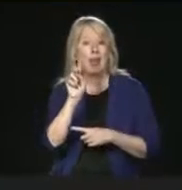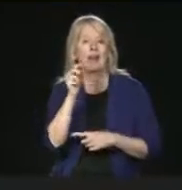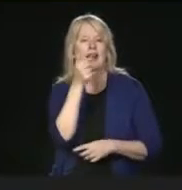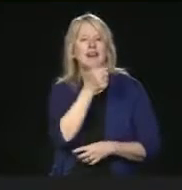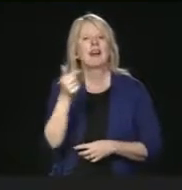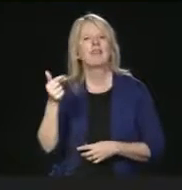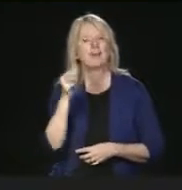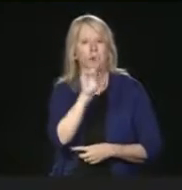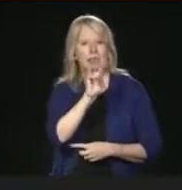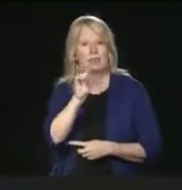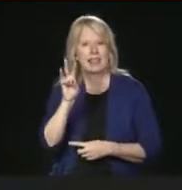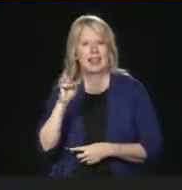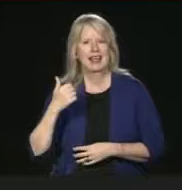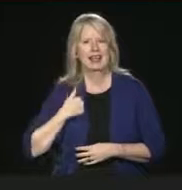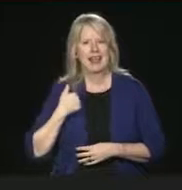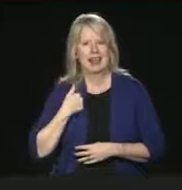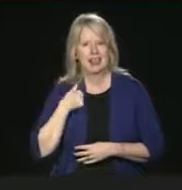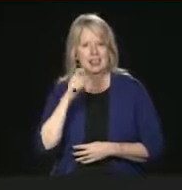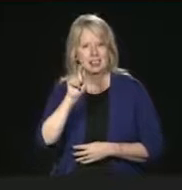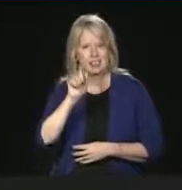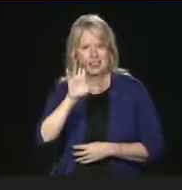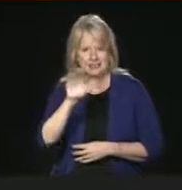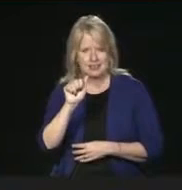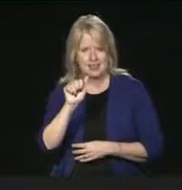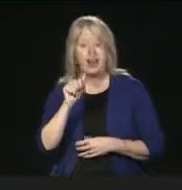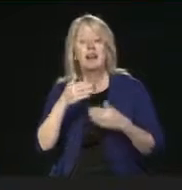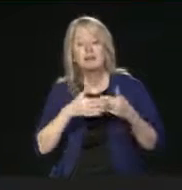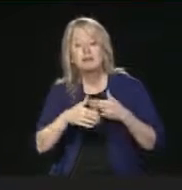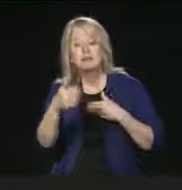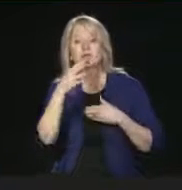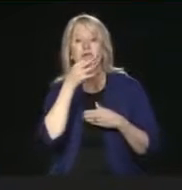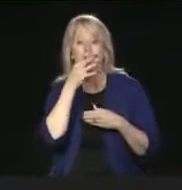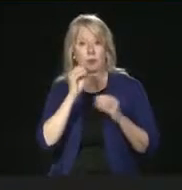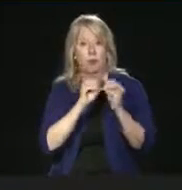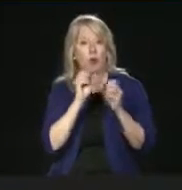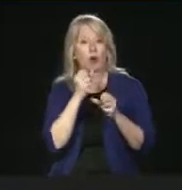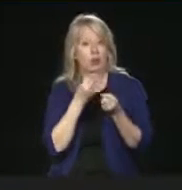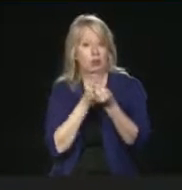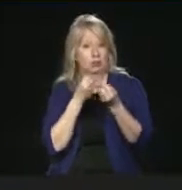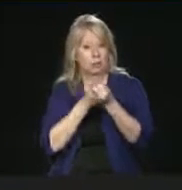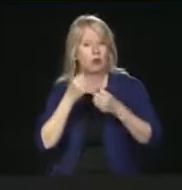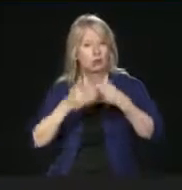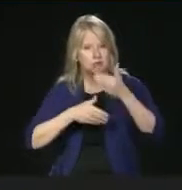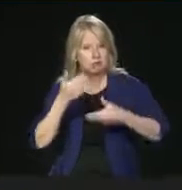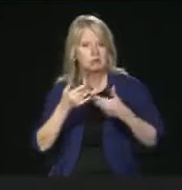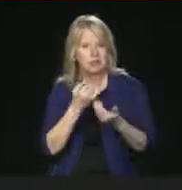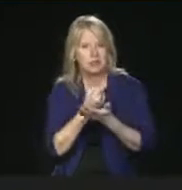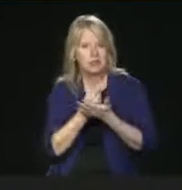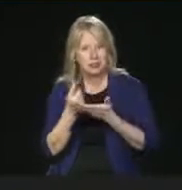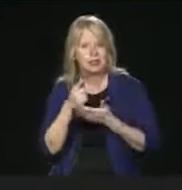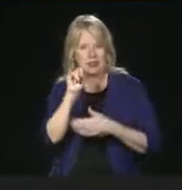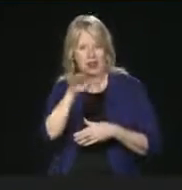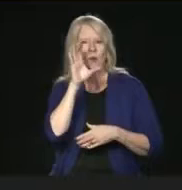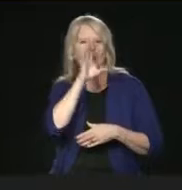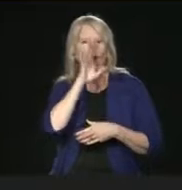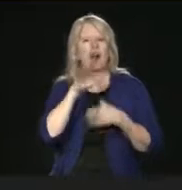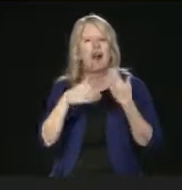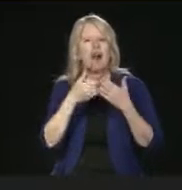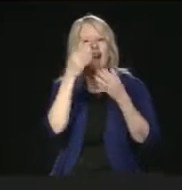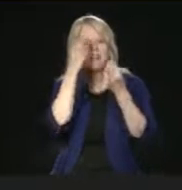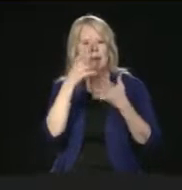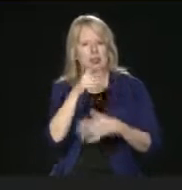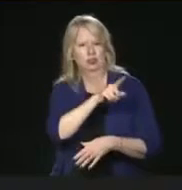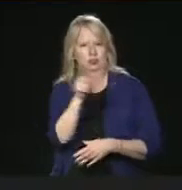canada.ca. And since there's more support coming this week, that's where you'll find all the information you need and the help you